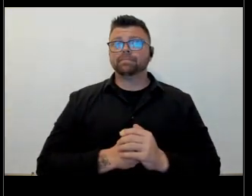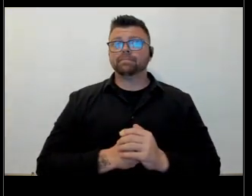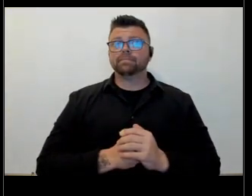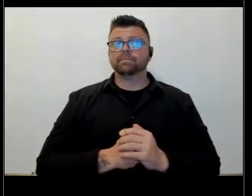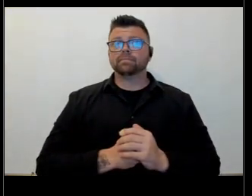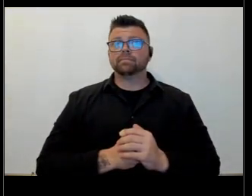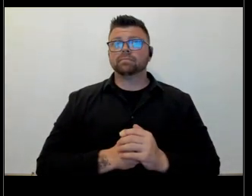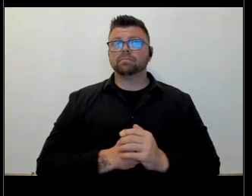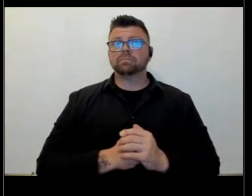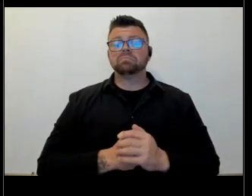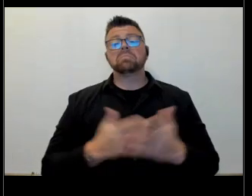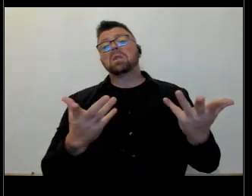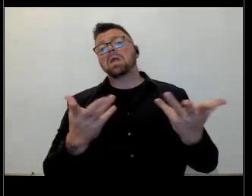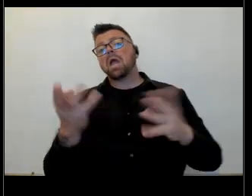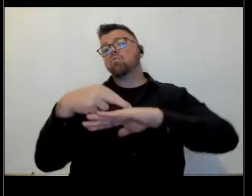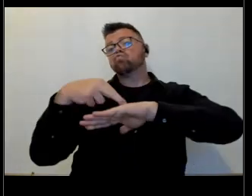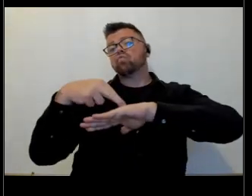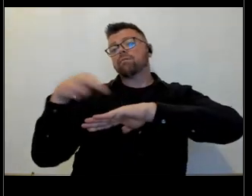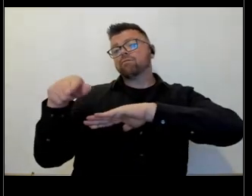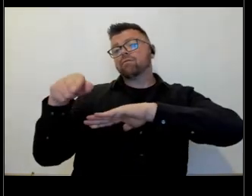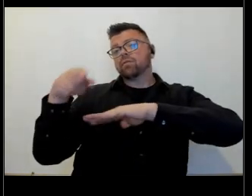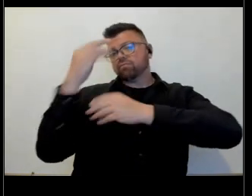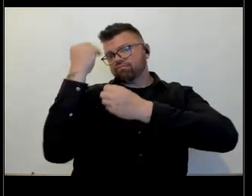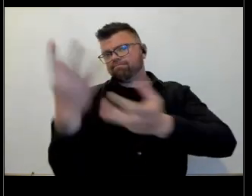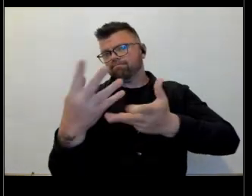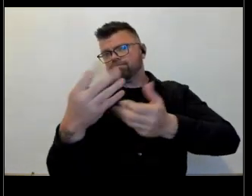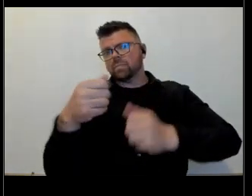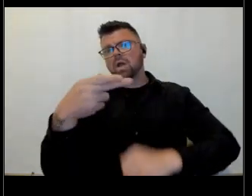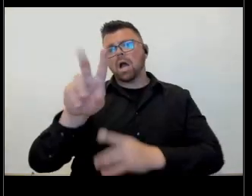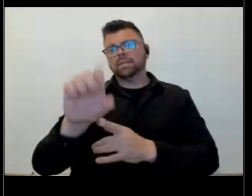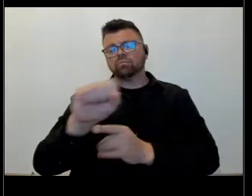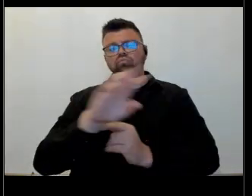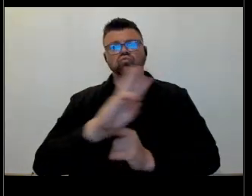I would refer them to HUD's website at